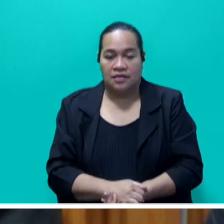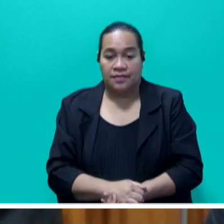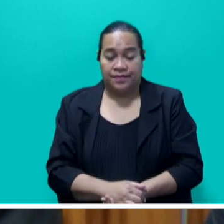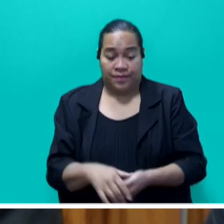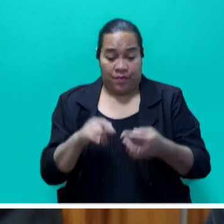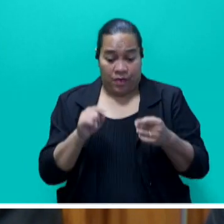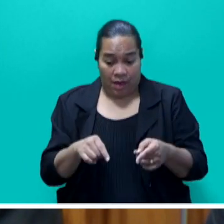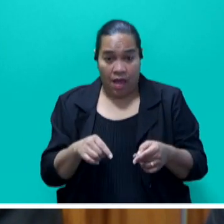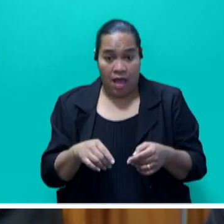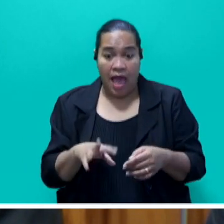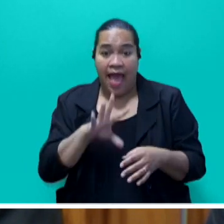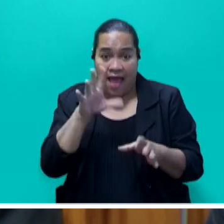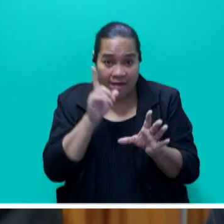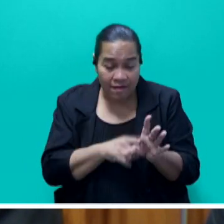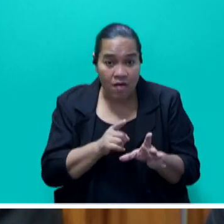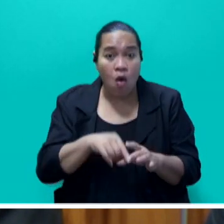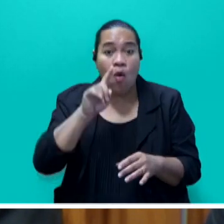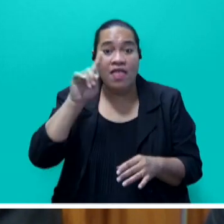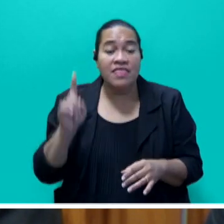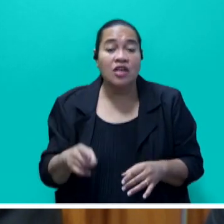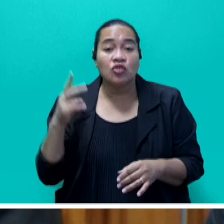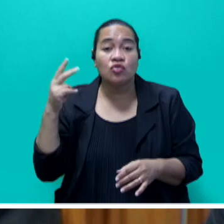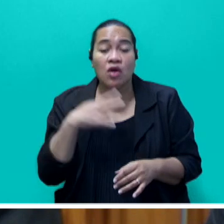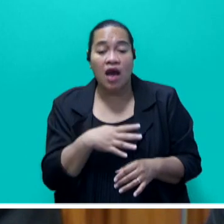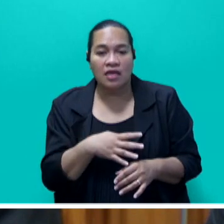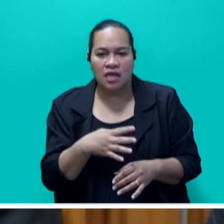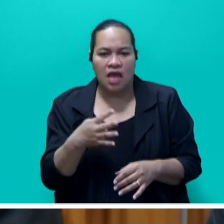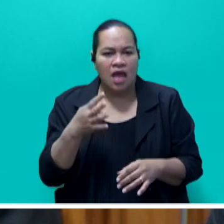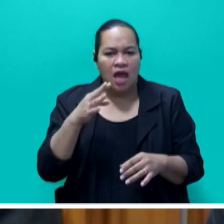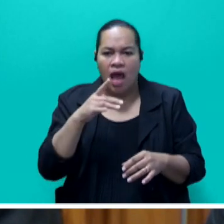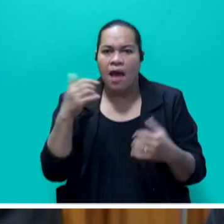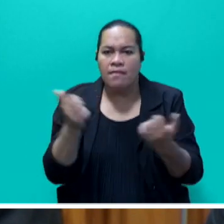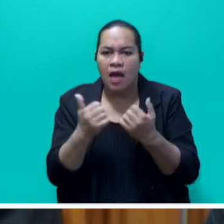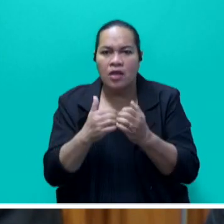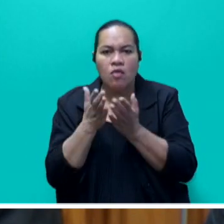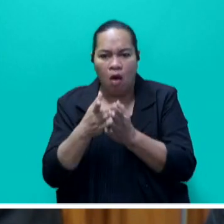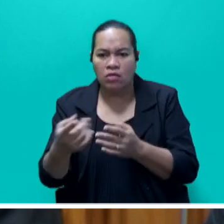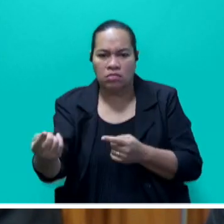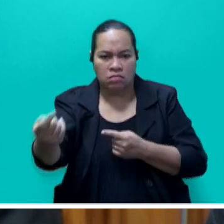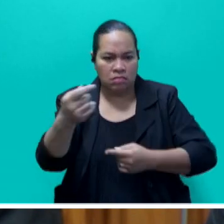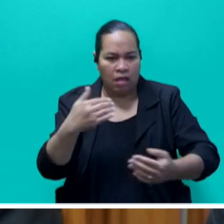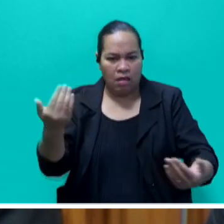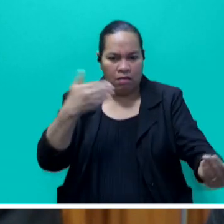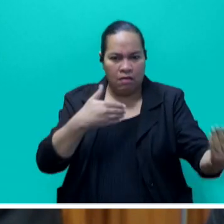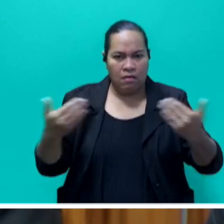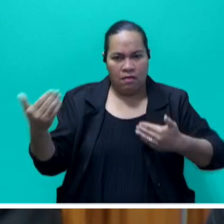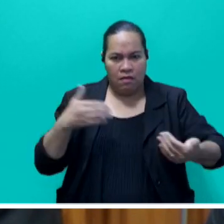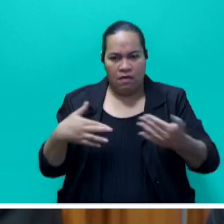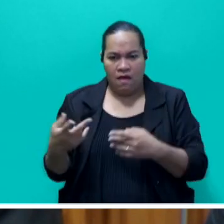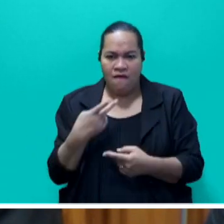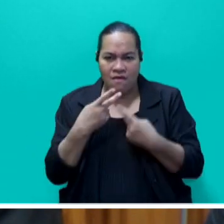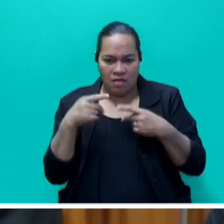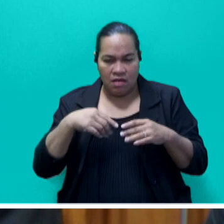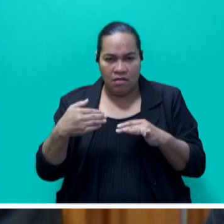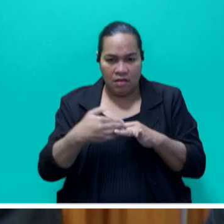Honourable Speaker, with an annual average of 1,200 foreign fishing vessels transiting through our waters or making port visits, it is vital